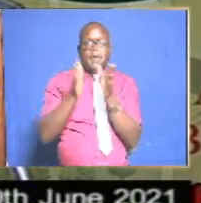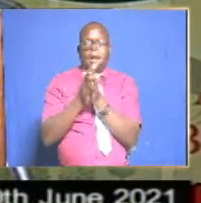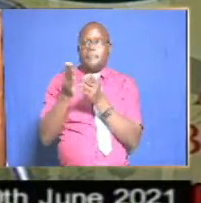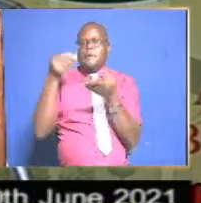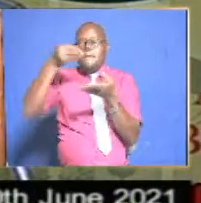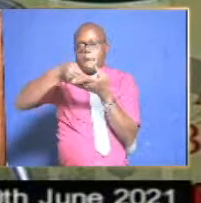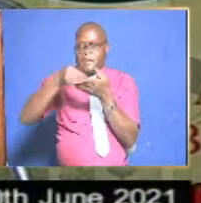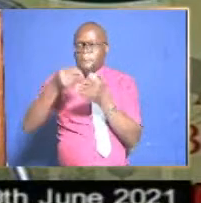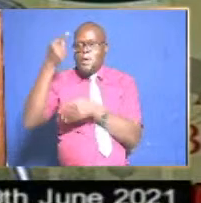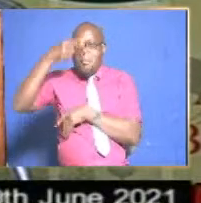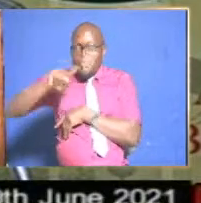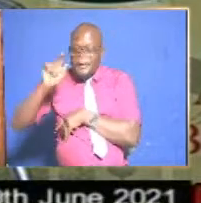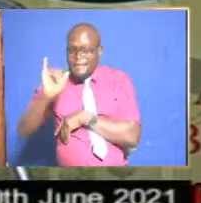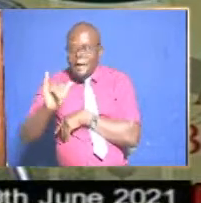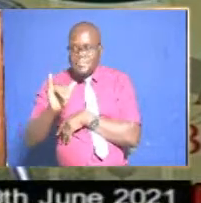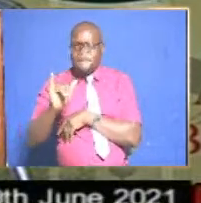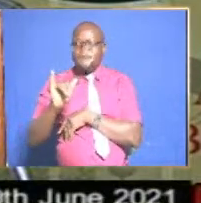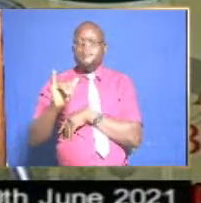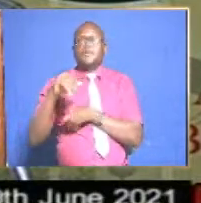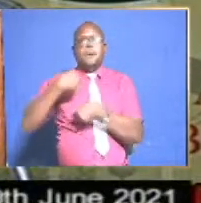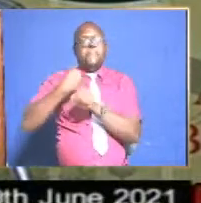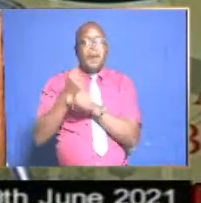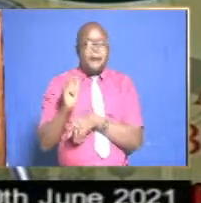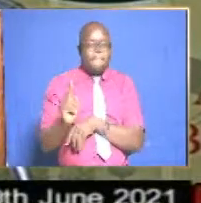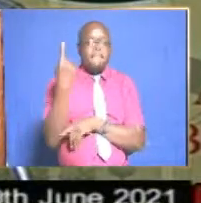policies have resulted into fast,